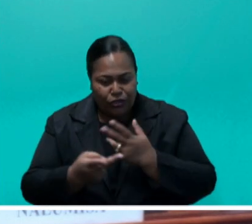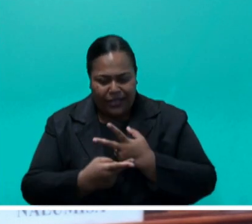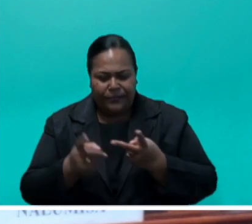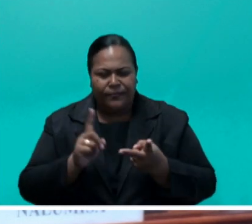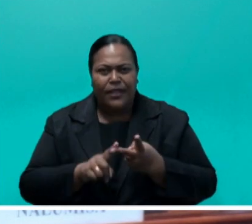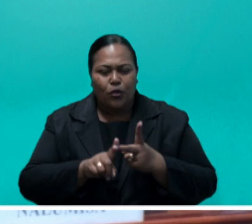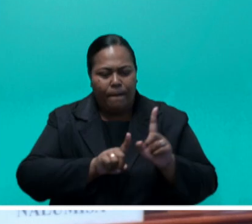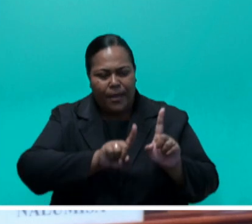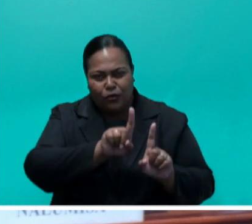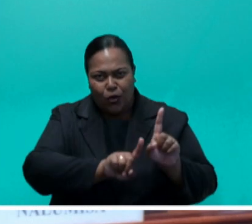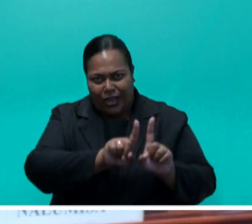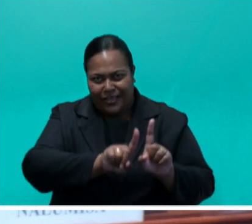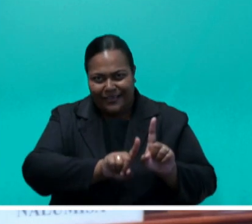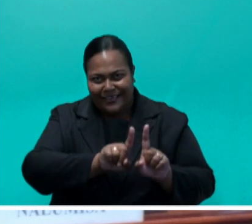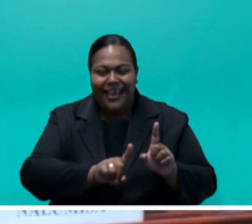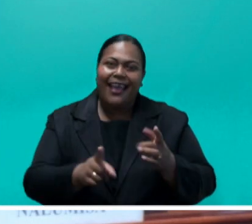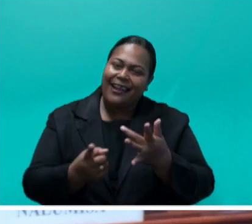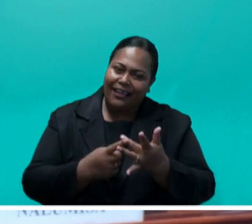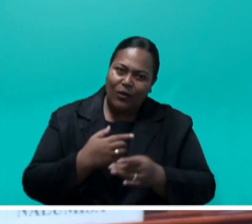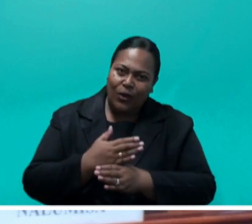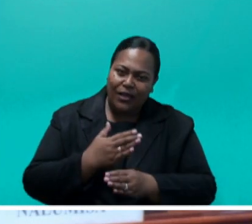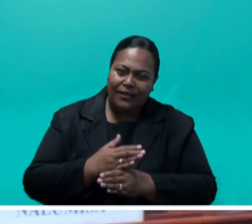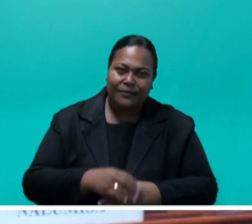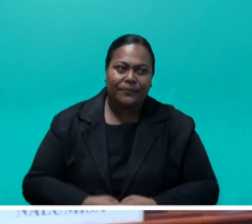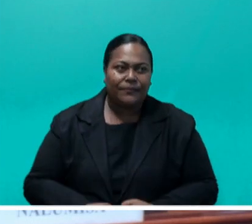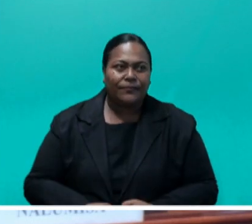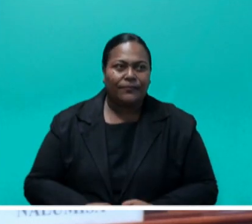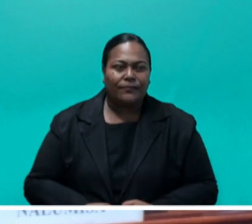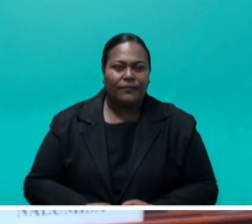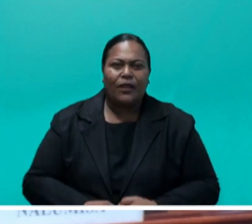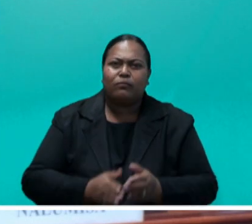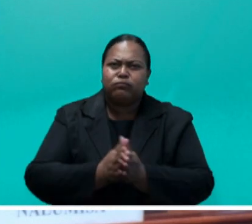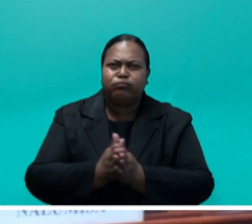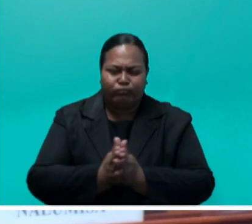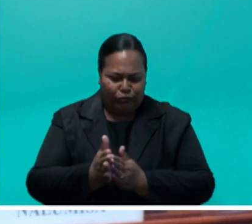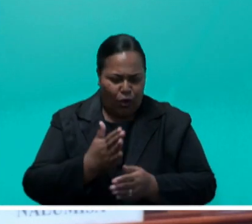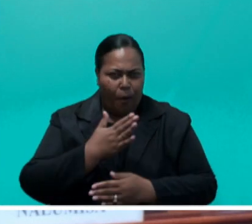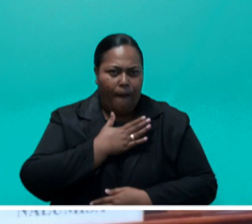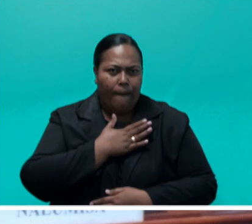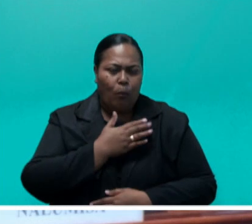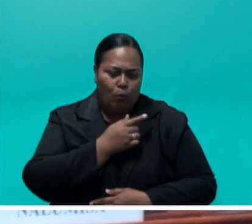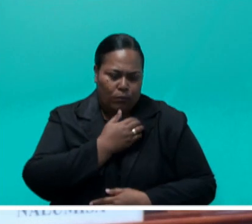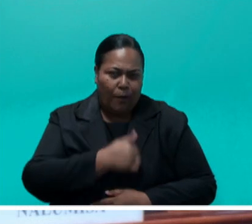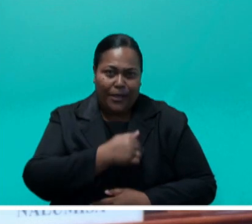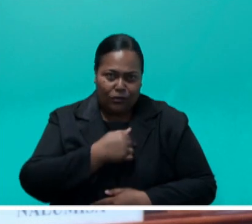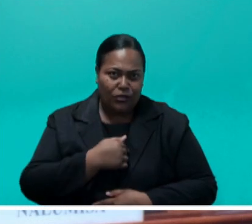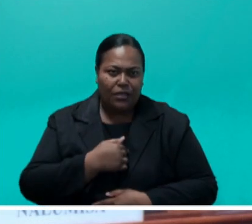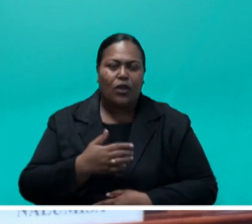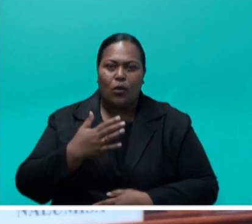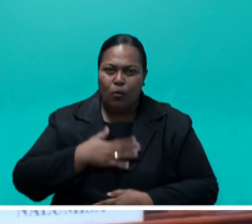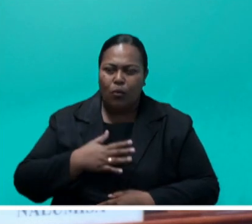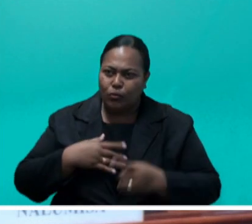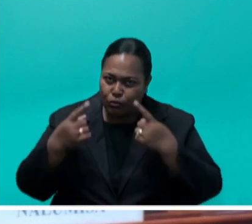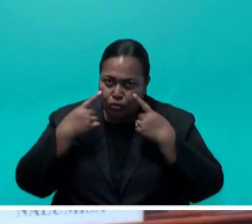disadvantaged youth. Their altruism and compassion have left an indelible mark on those they